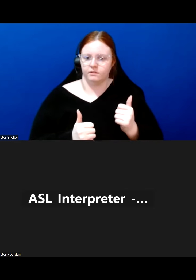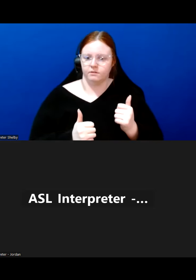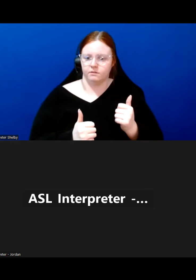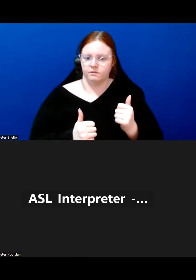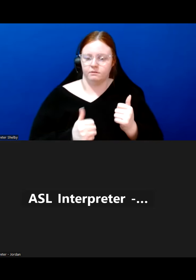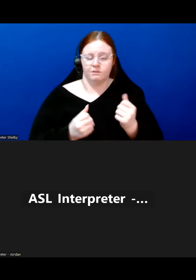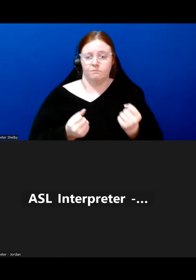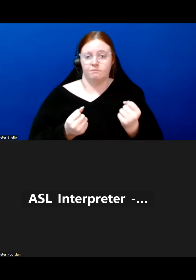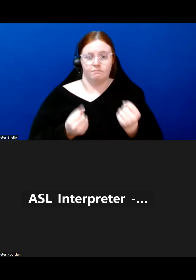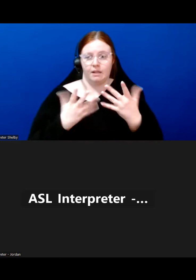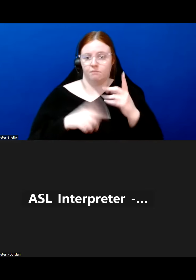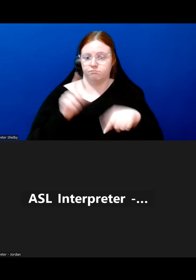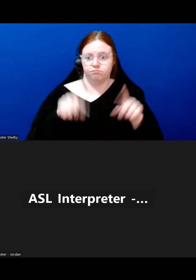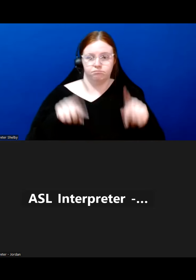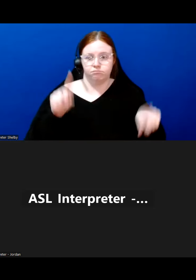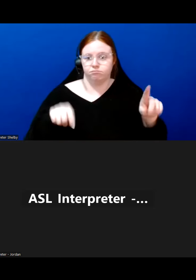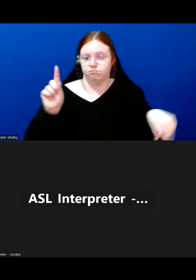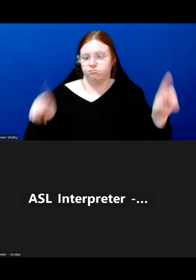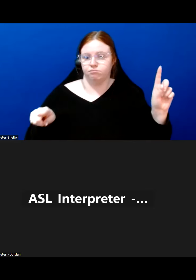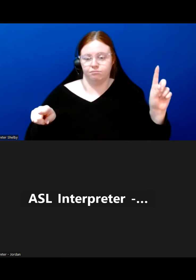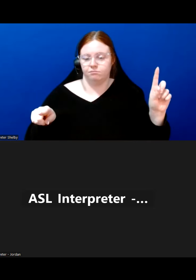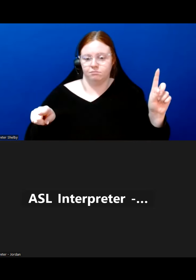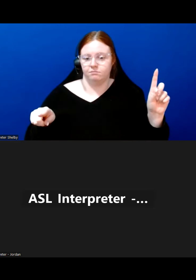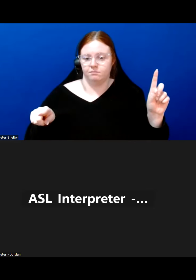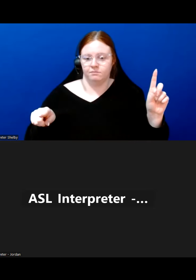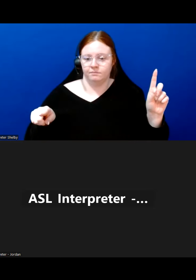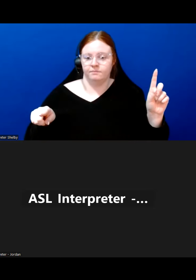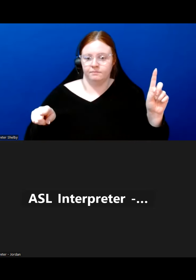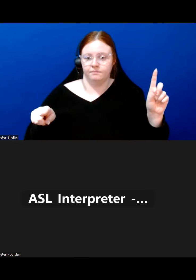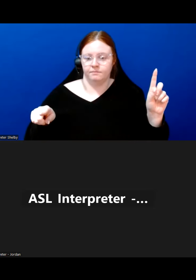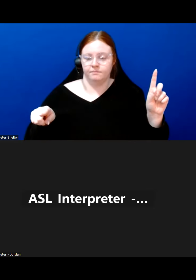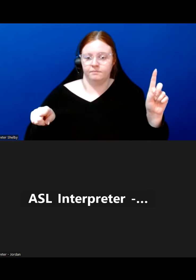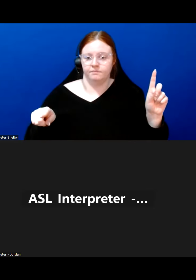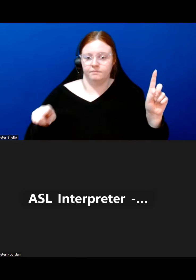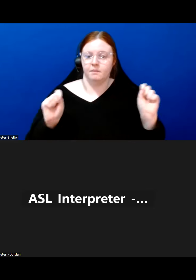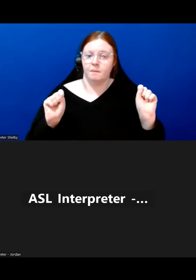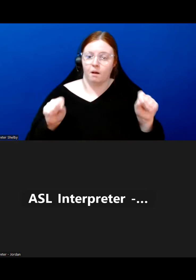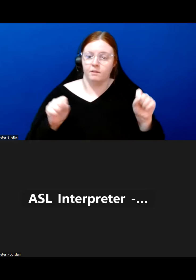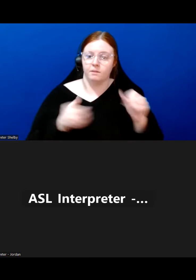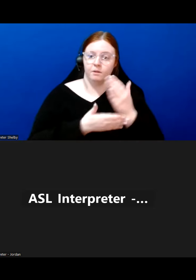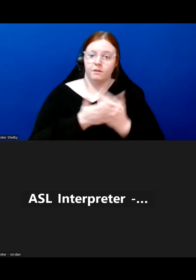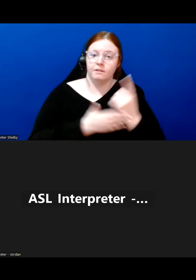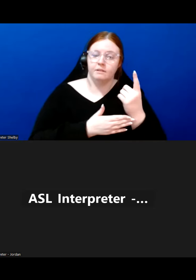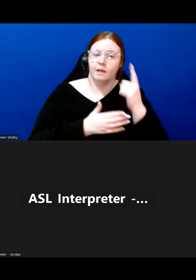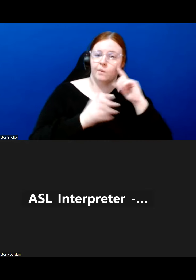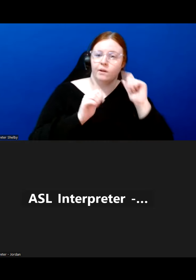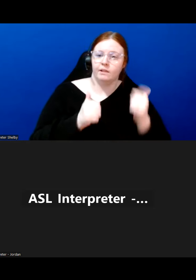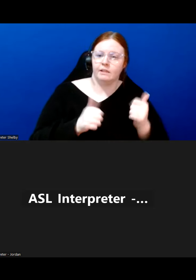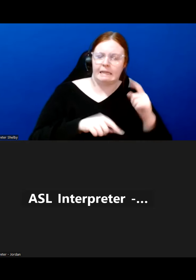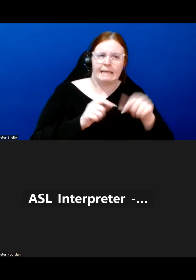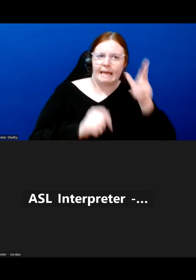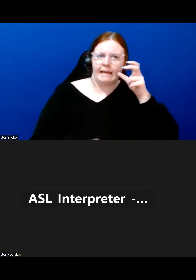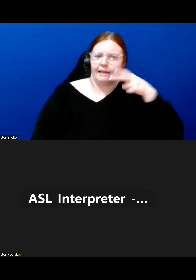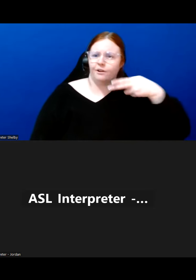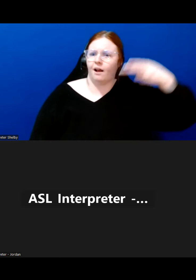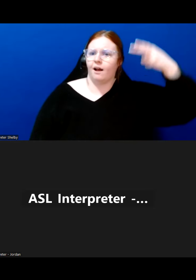many different kind of shapes and configurations of hearing loss. And somebody may have some hearing loss that's more in the higher pitches or higher